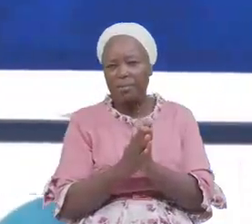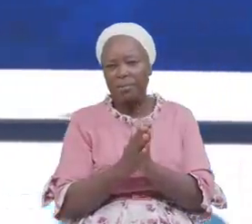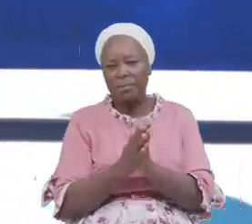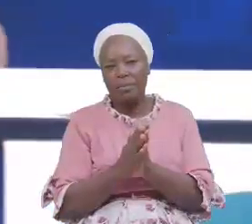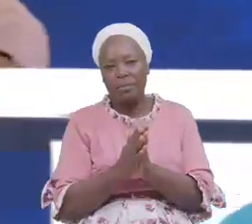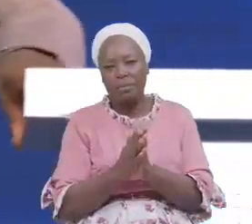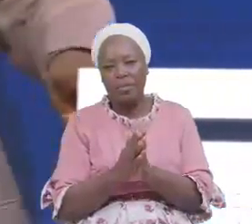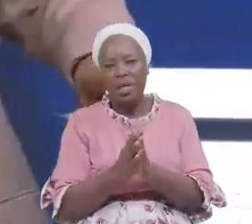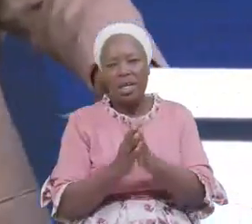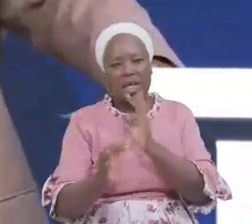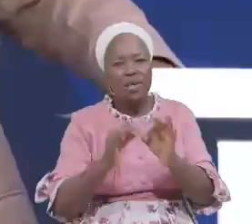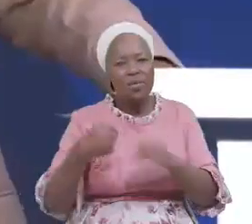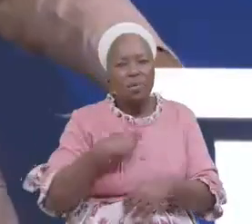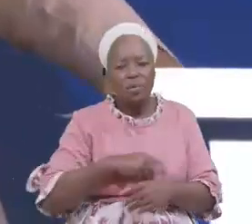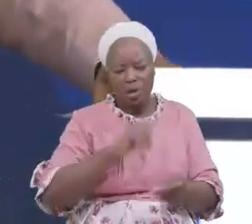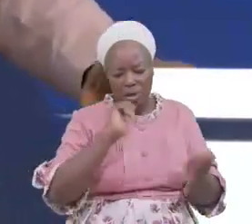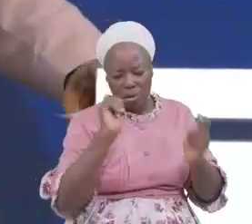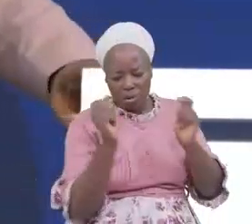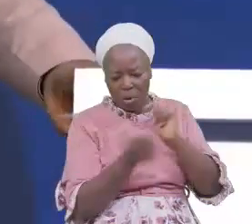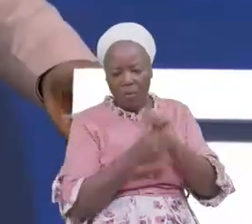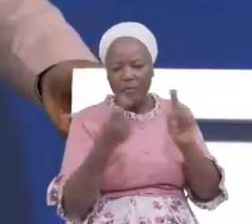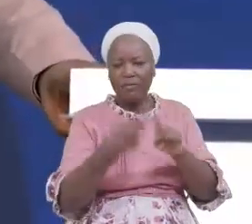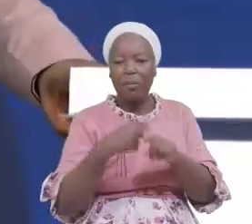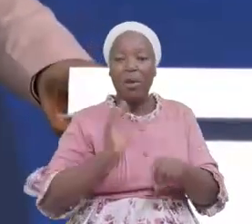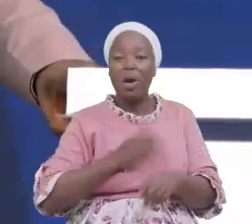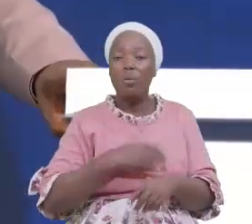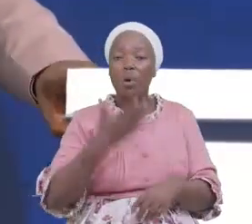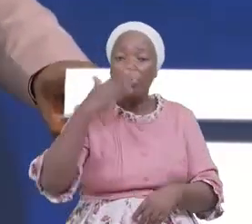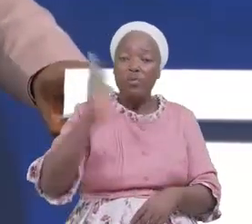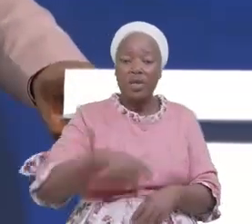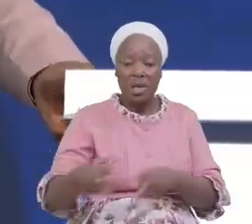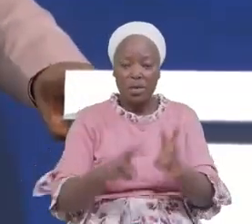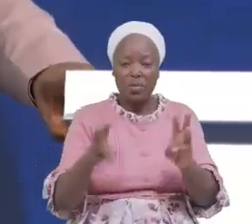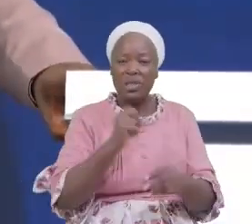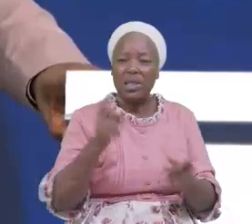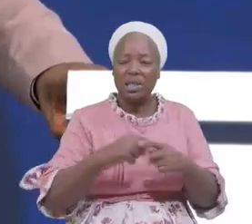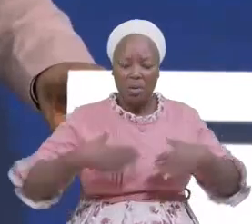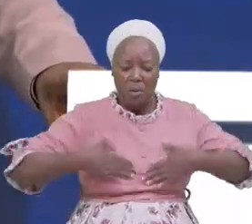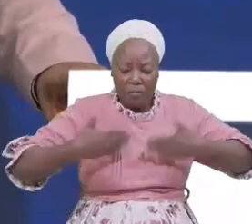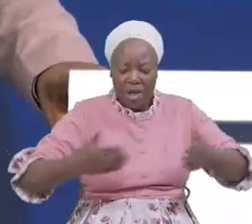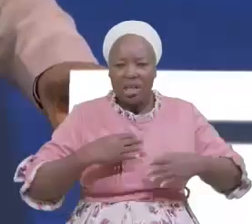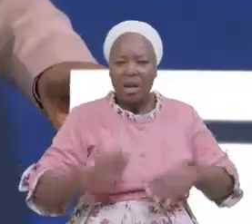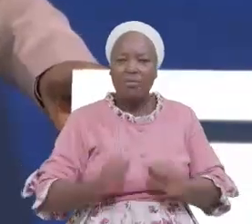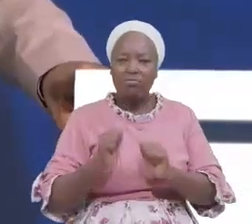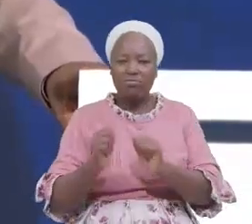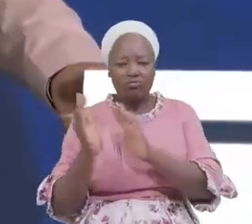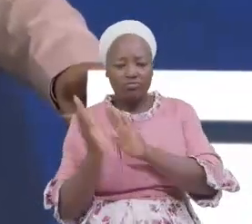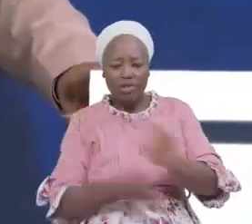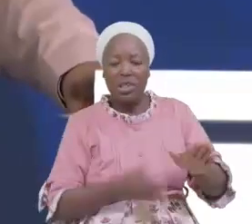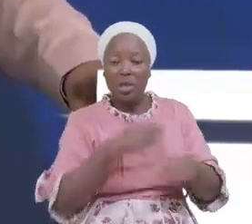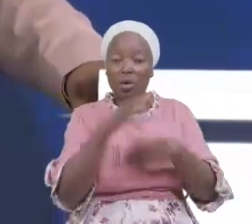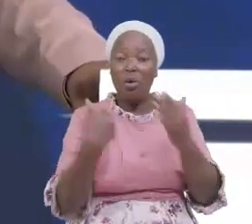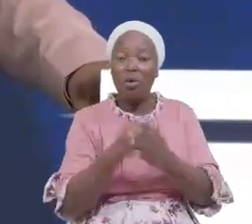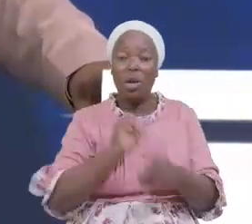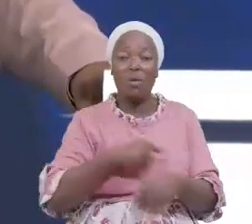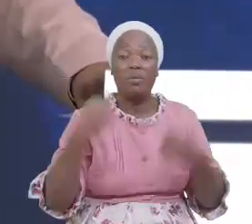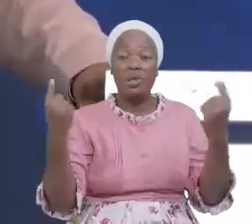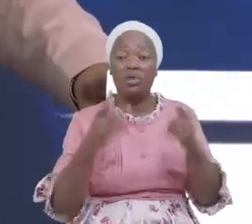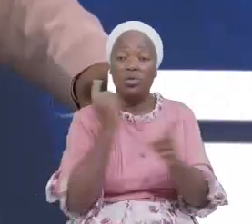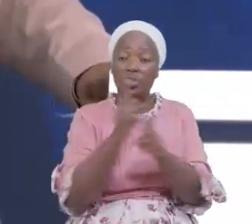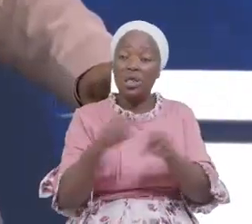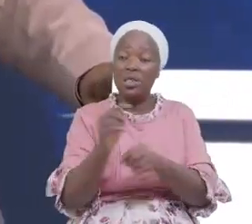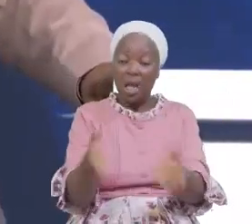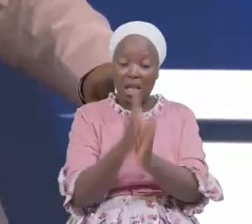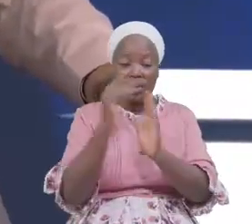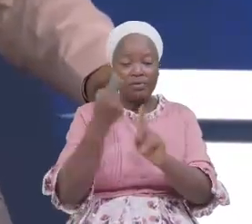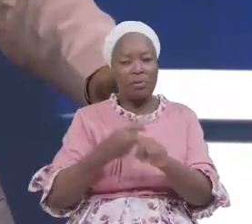If we turn from our wicked ways and confess and forsake our sins, like he has demanded of us.